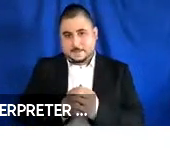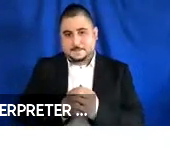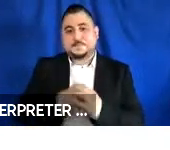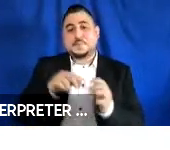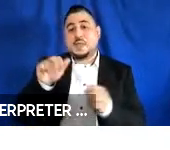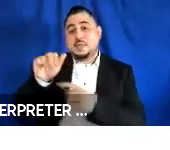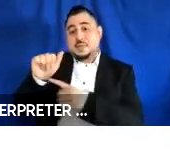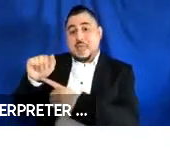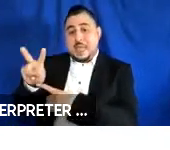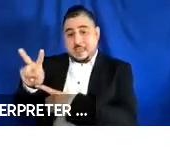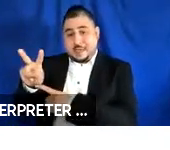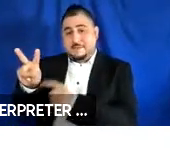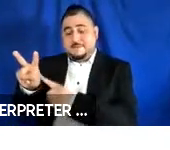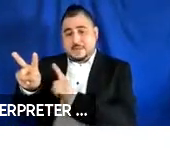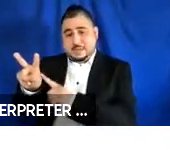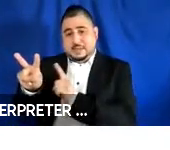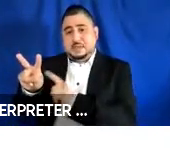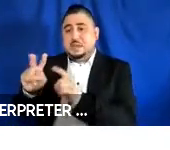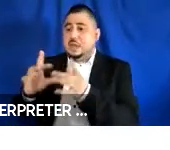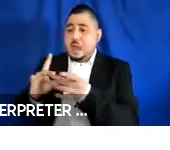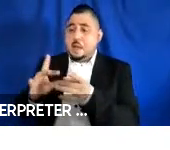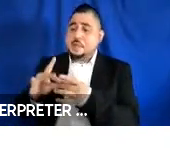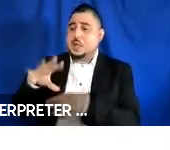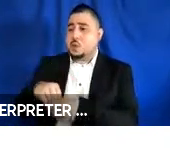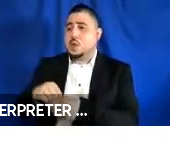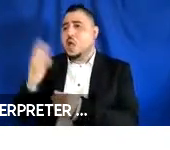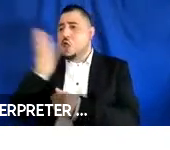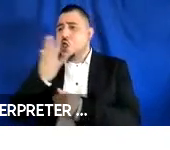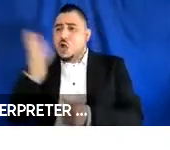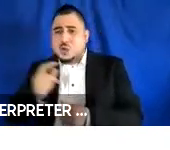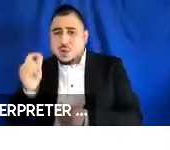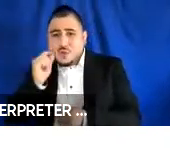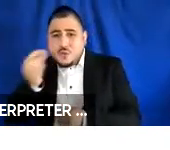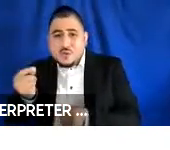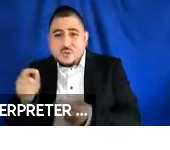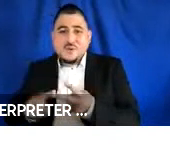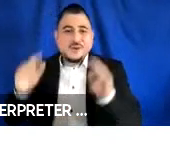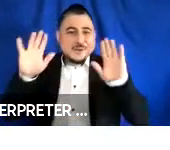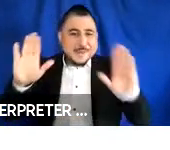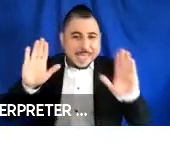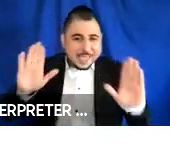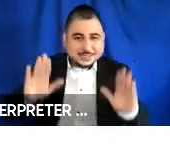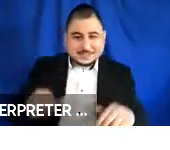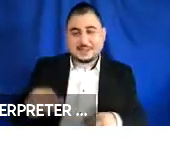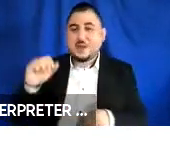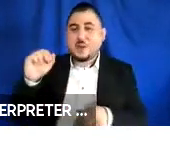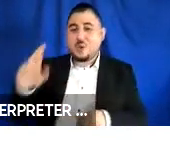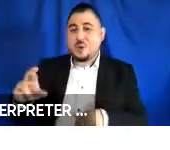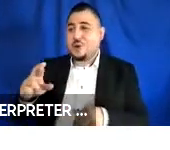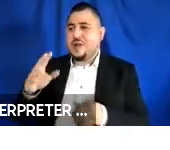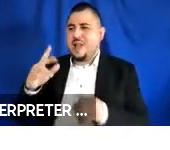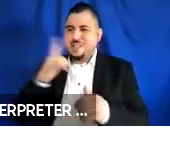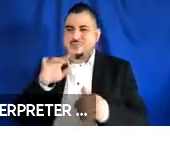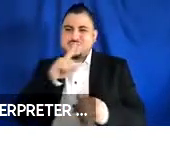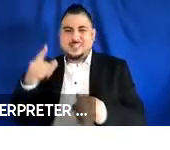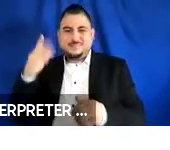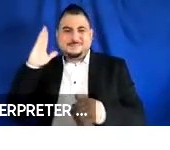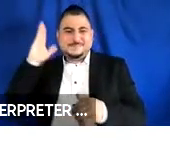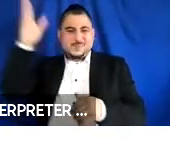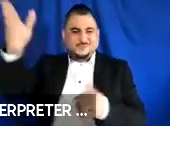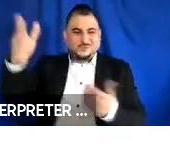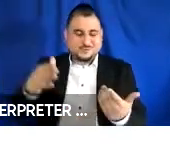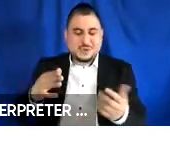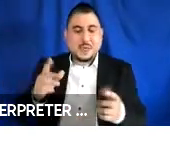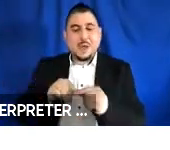AV's appearance, comments included, "It looks so cool, it's amazing," or "It looks so futuristic." All